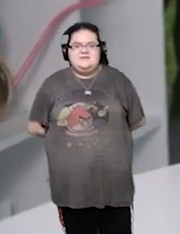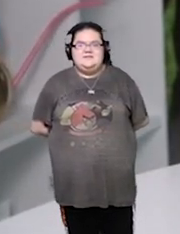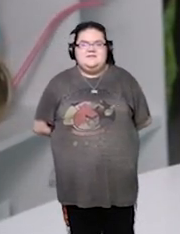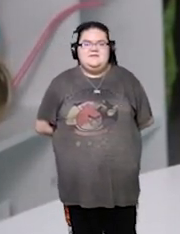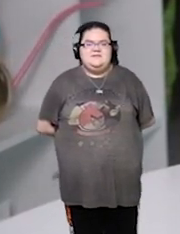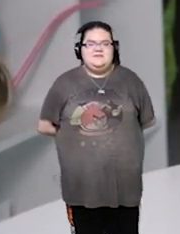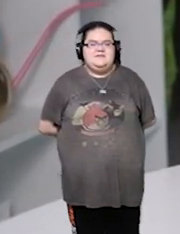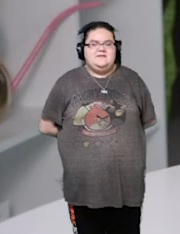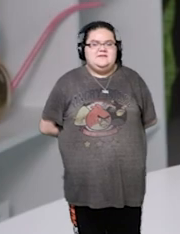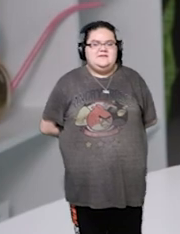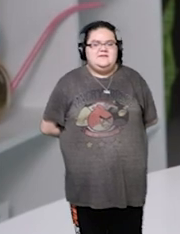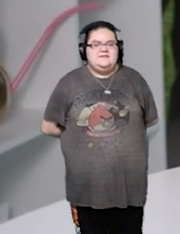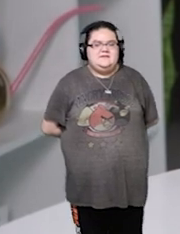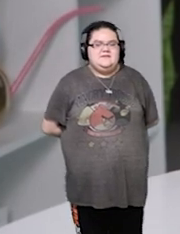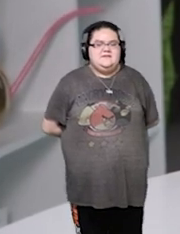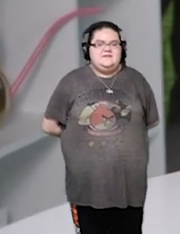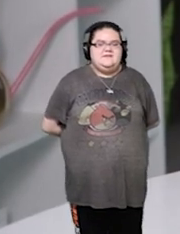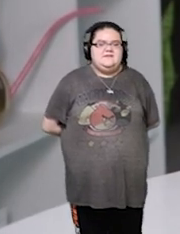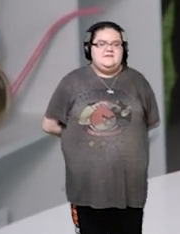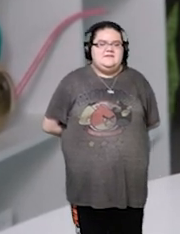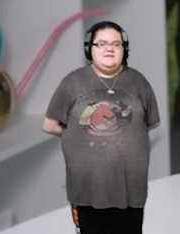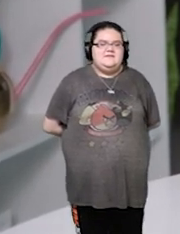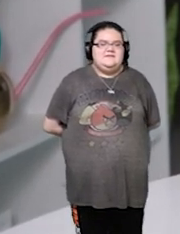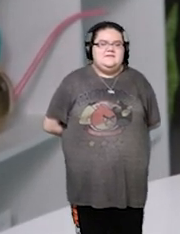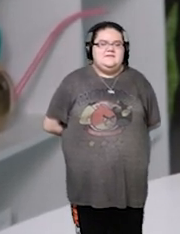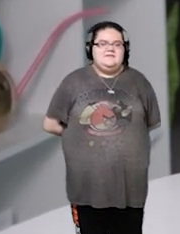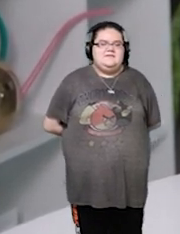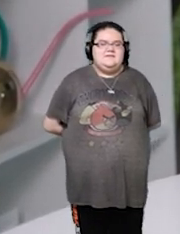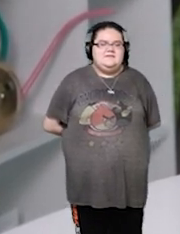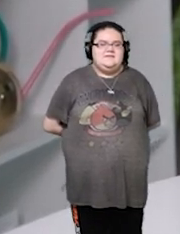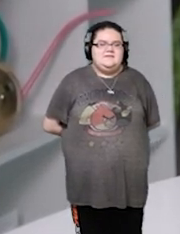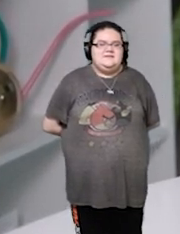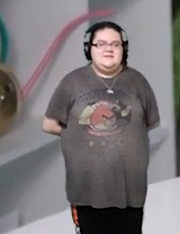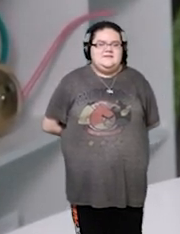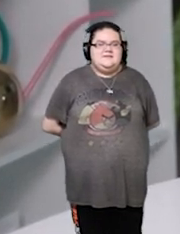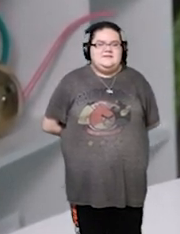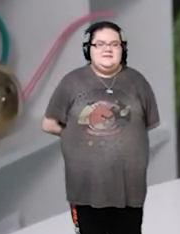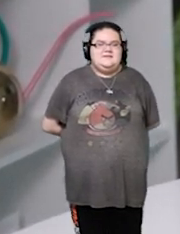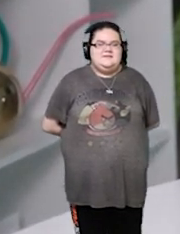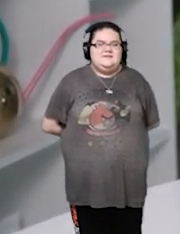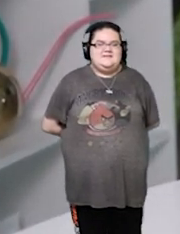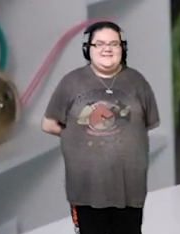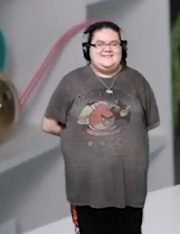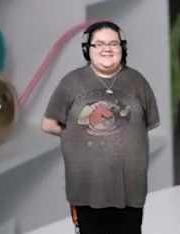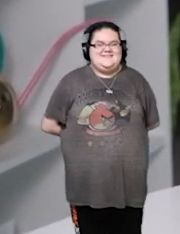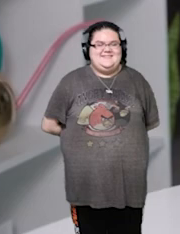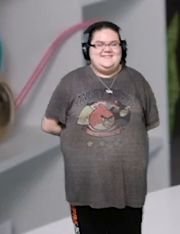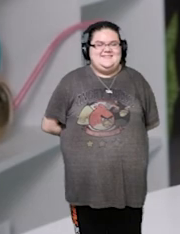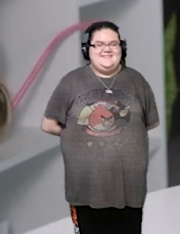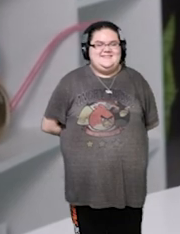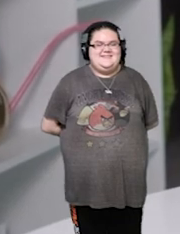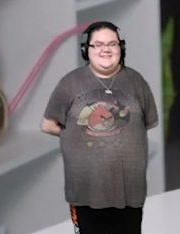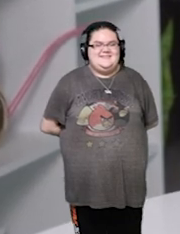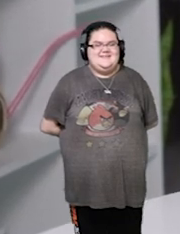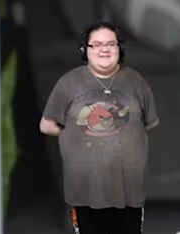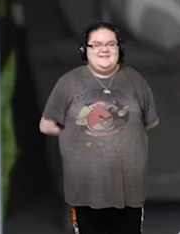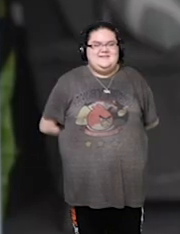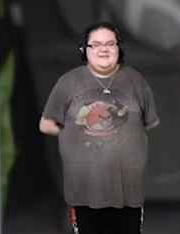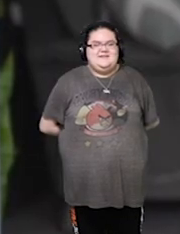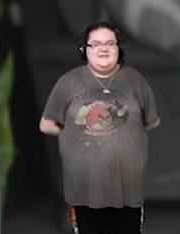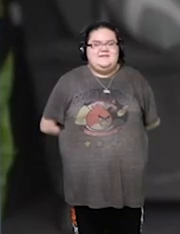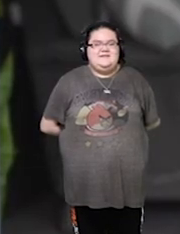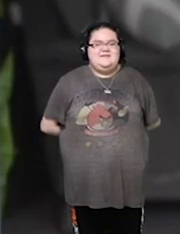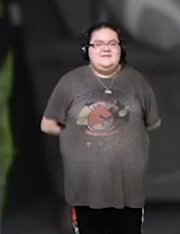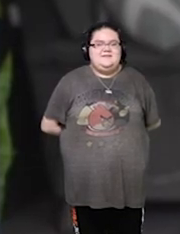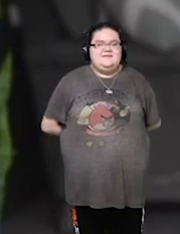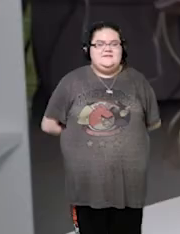and it will have like a little logo right here and it'll say 90 quid. And this might be from TK Maxx and it'll say £2. It's got a label in it still. What's that label? Who didn't